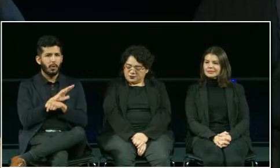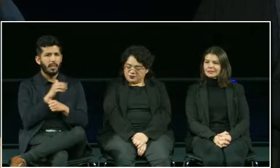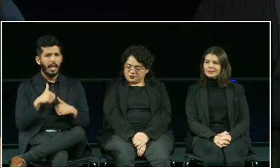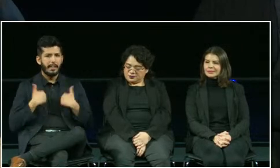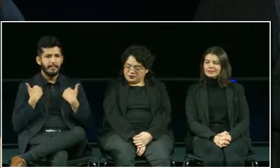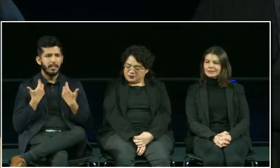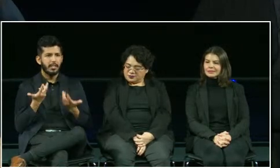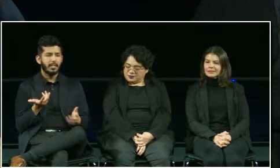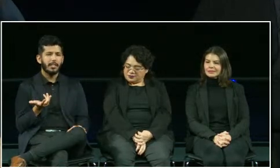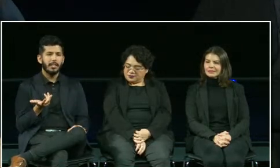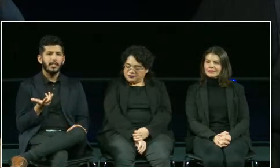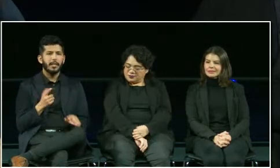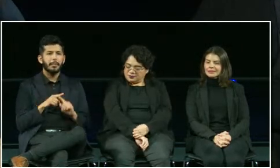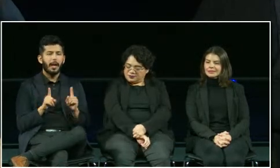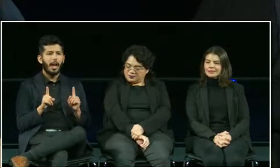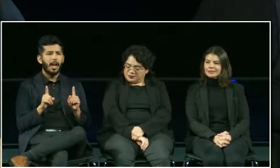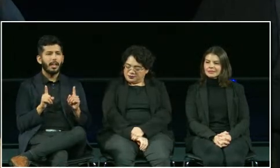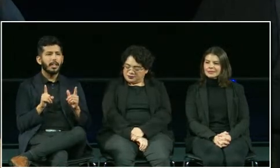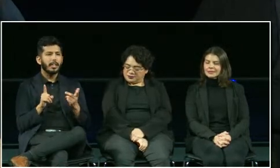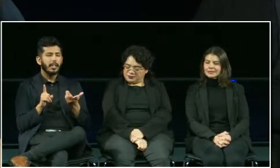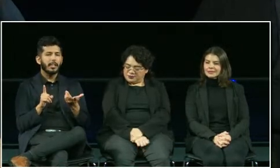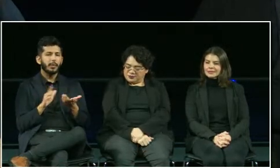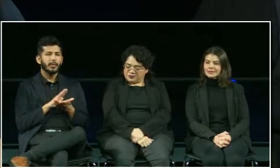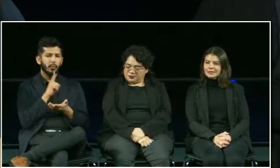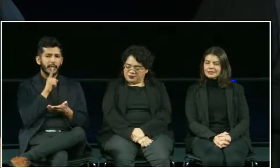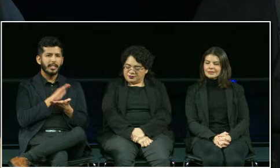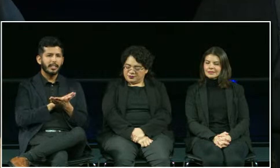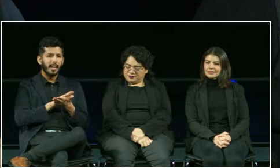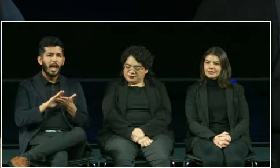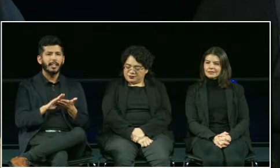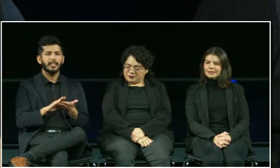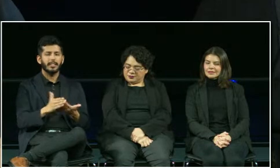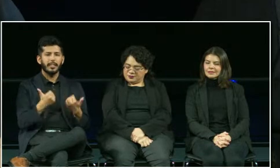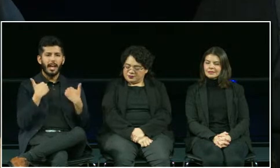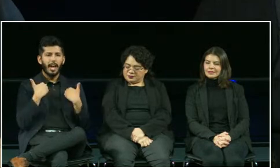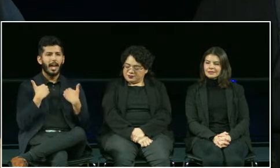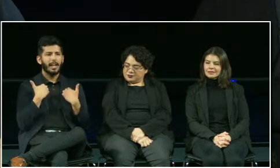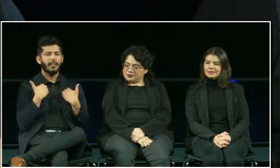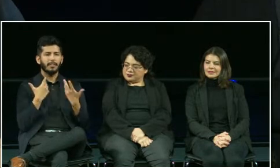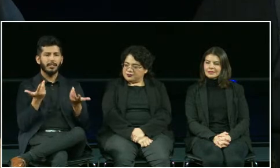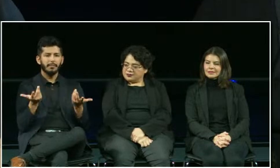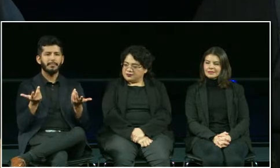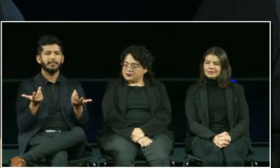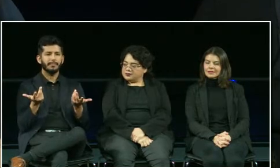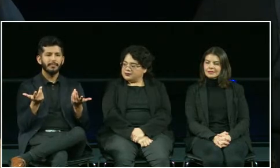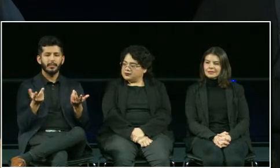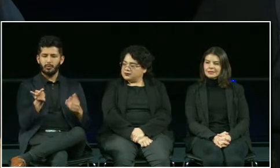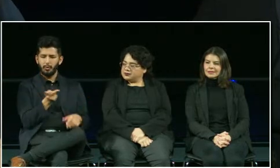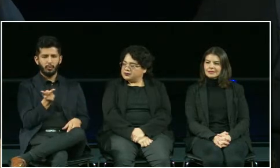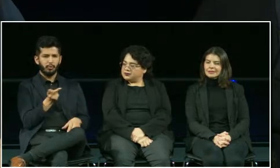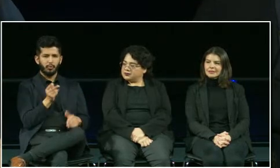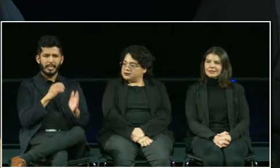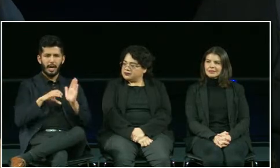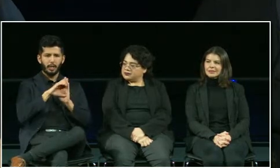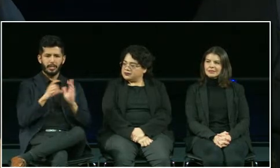And that was very nice to have a meeting of those two